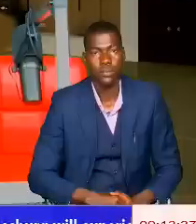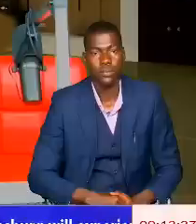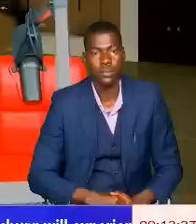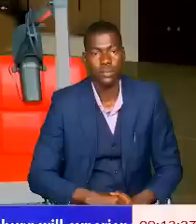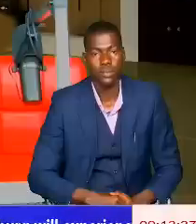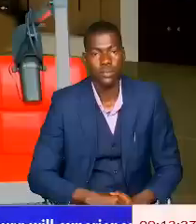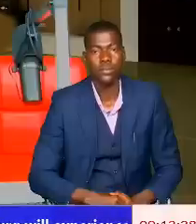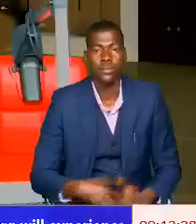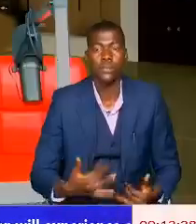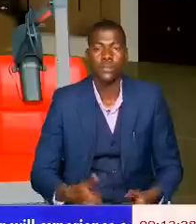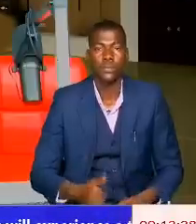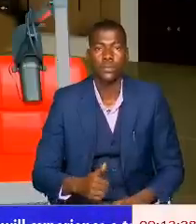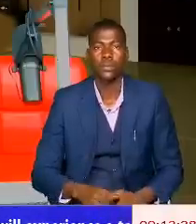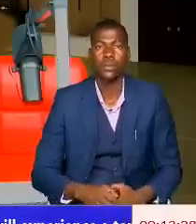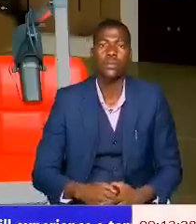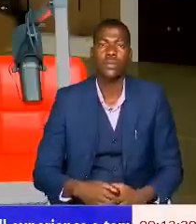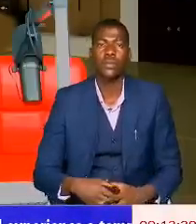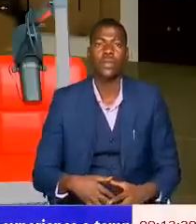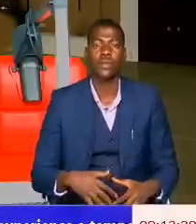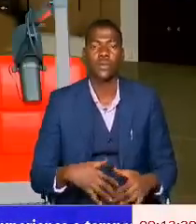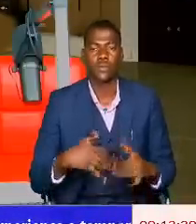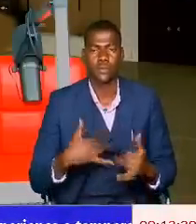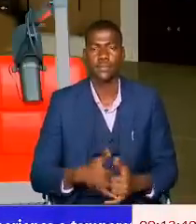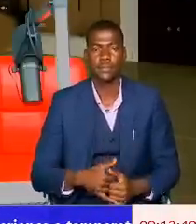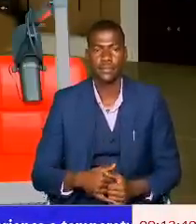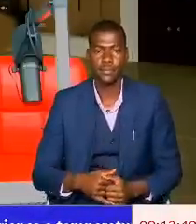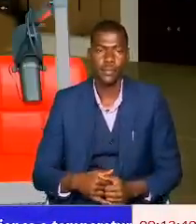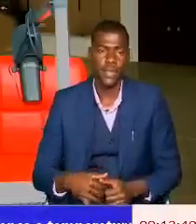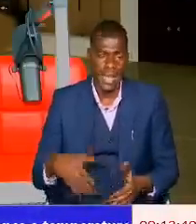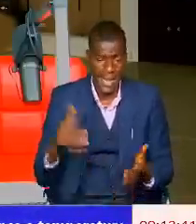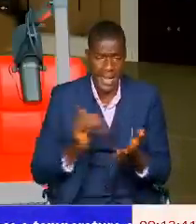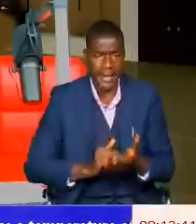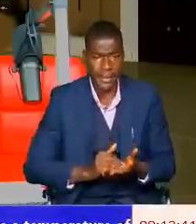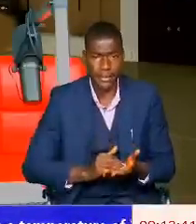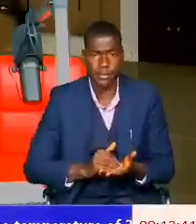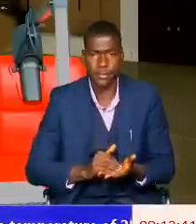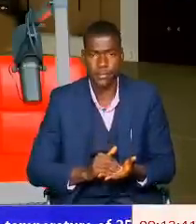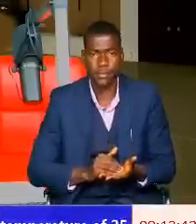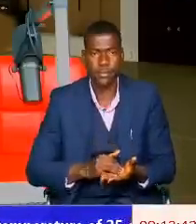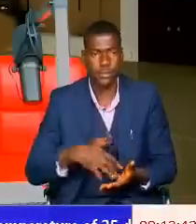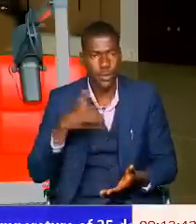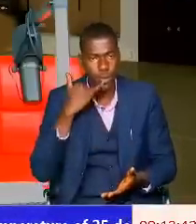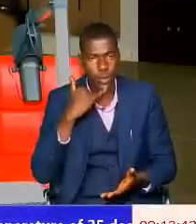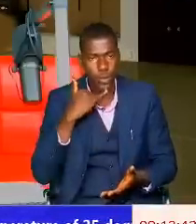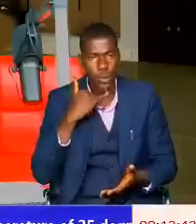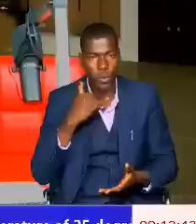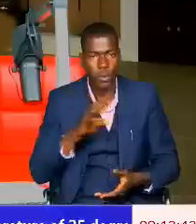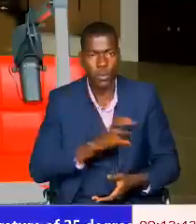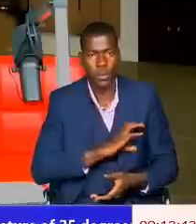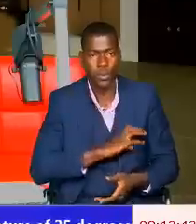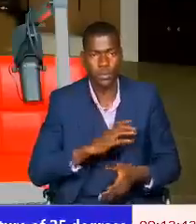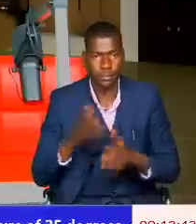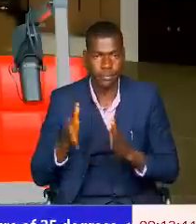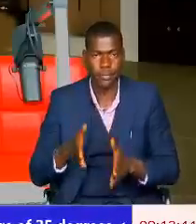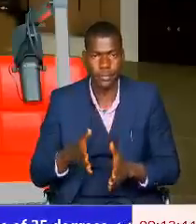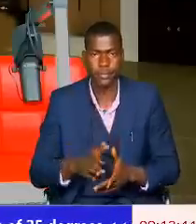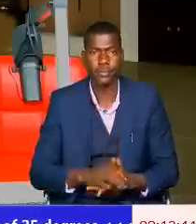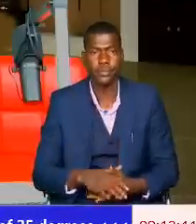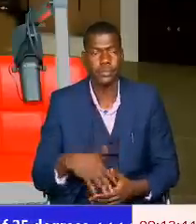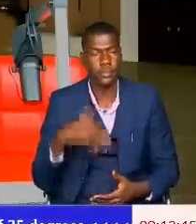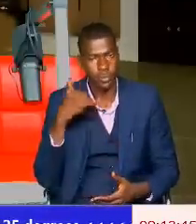He talk that time. I go try one more time. If you know work, not be by force. He go come by himself.